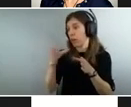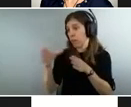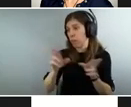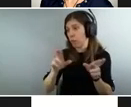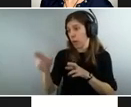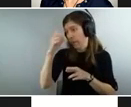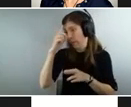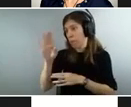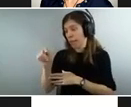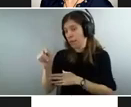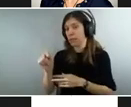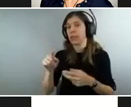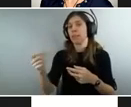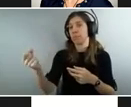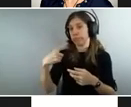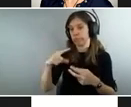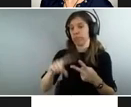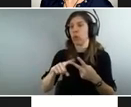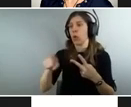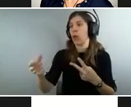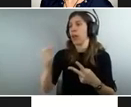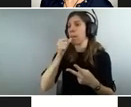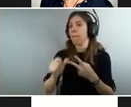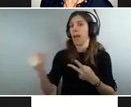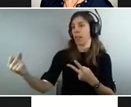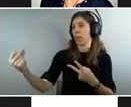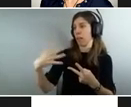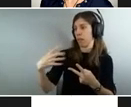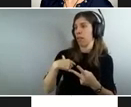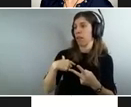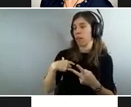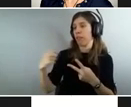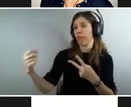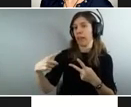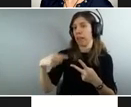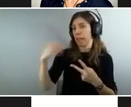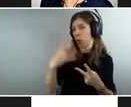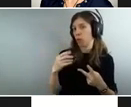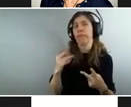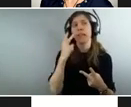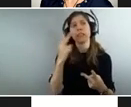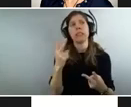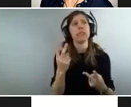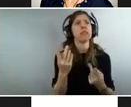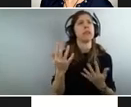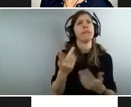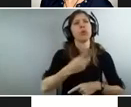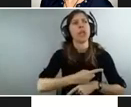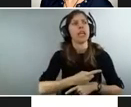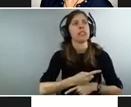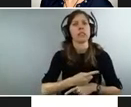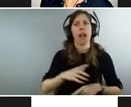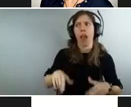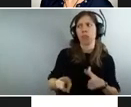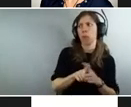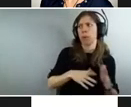it has been mailed to me. So if suddenly I don't see it within a couple of days, I know that possibly there's a problem and I need